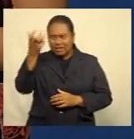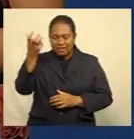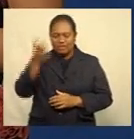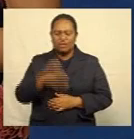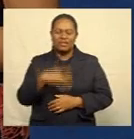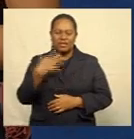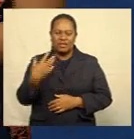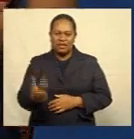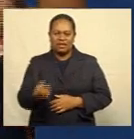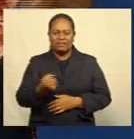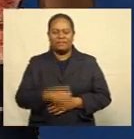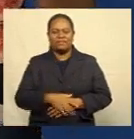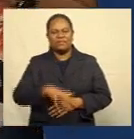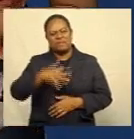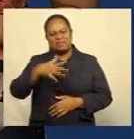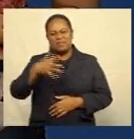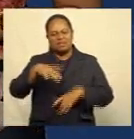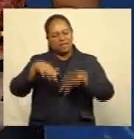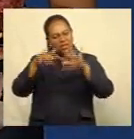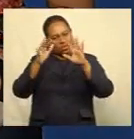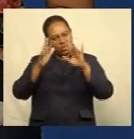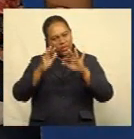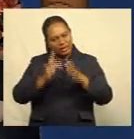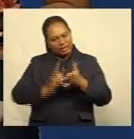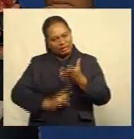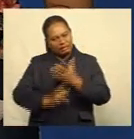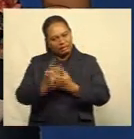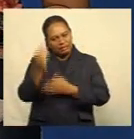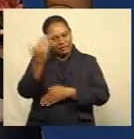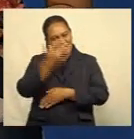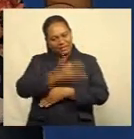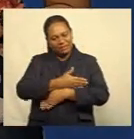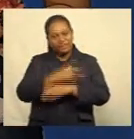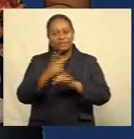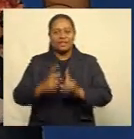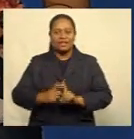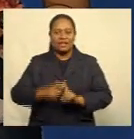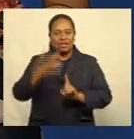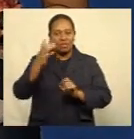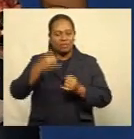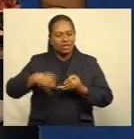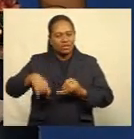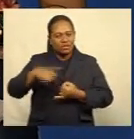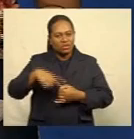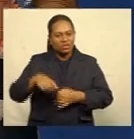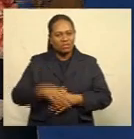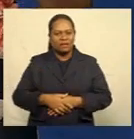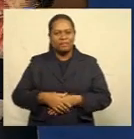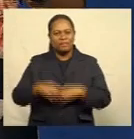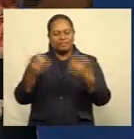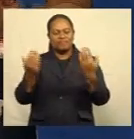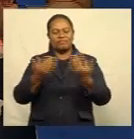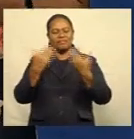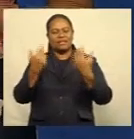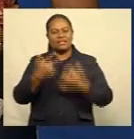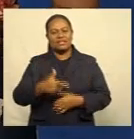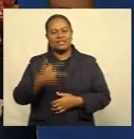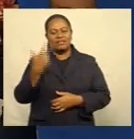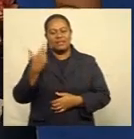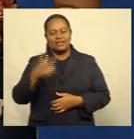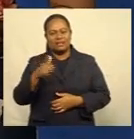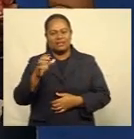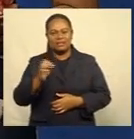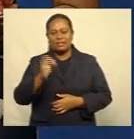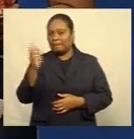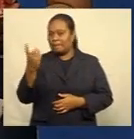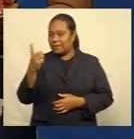and probably we can expect a wet night. Eastwards from Pakaba to Suva, it was humid, 70% humidity to